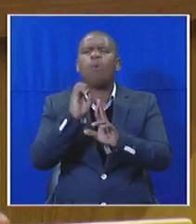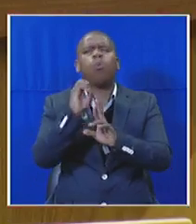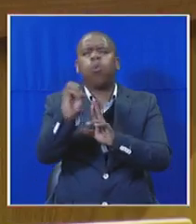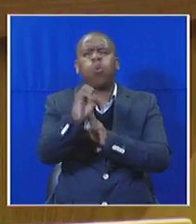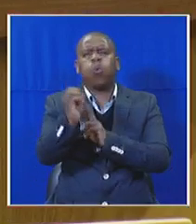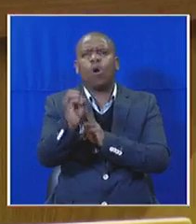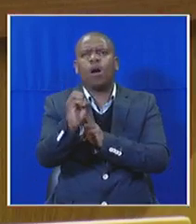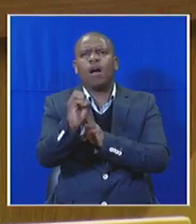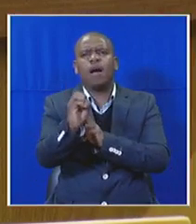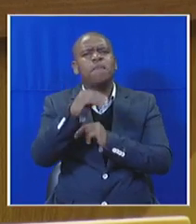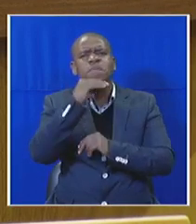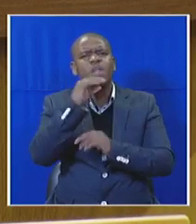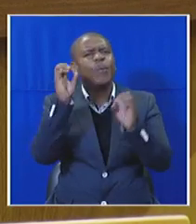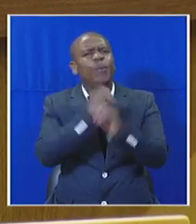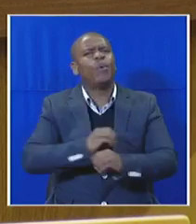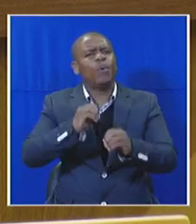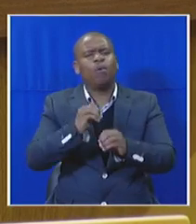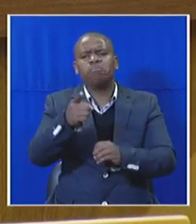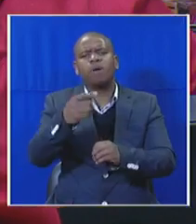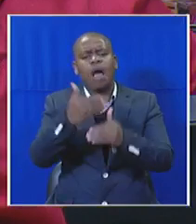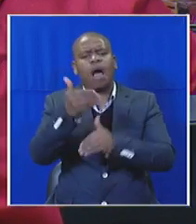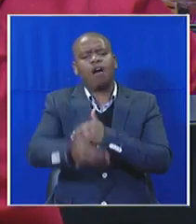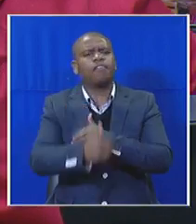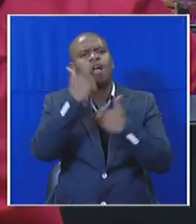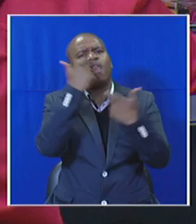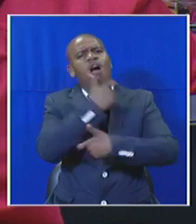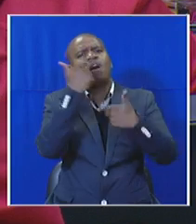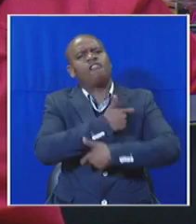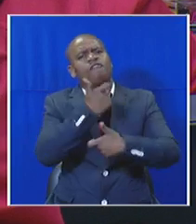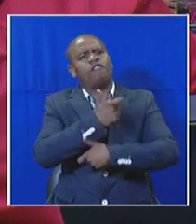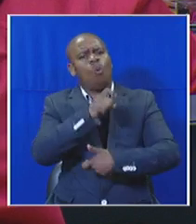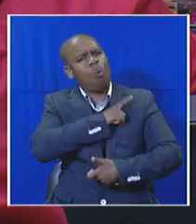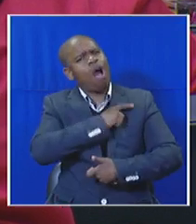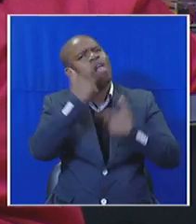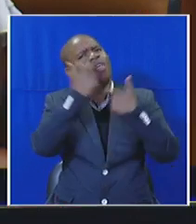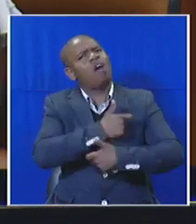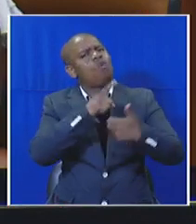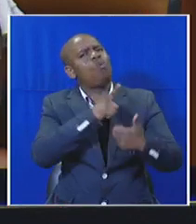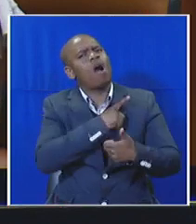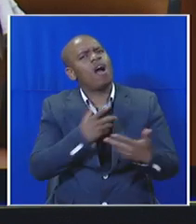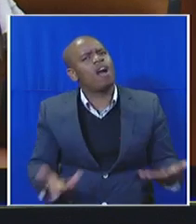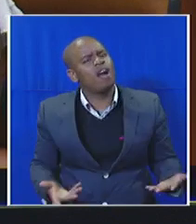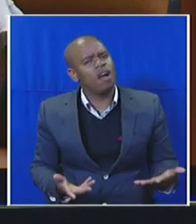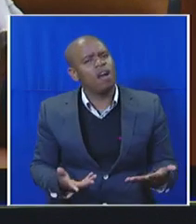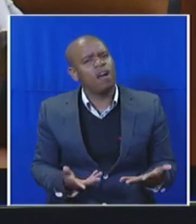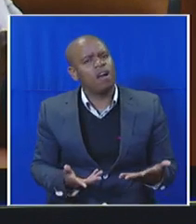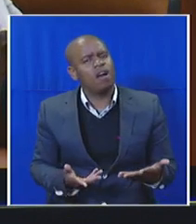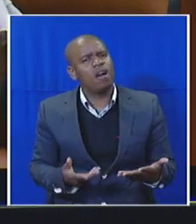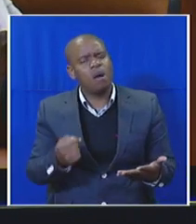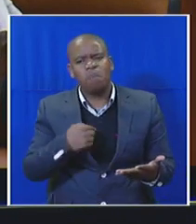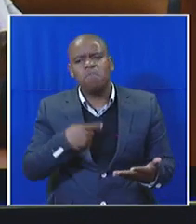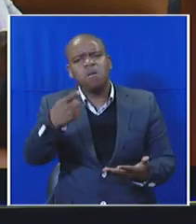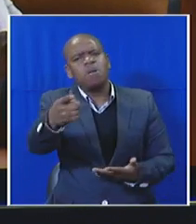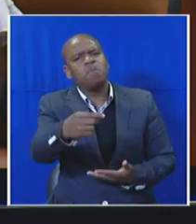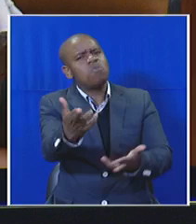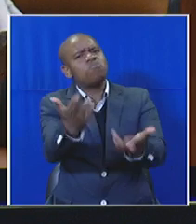Honorable Dlozi, please take your seat. But Speaker, you must protect us. No, please take your seat. The President has said